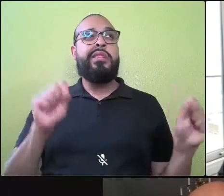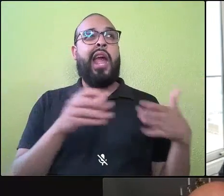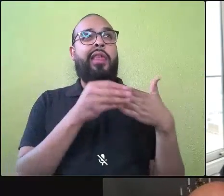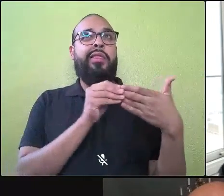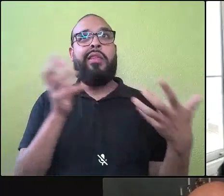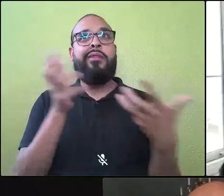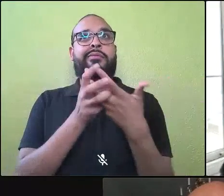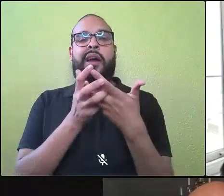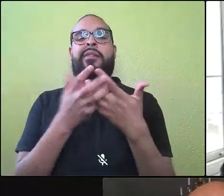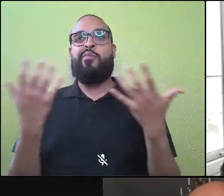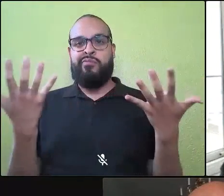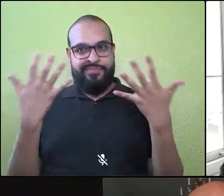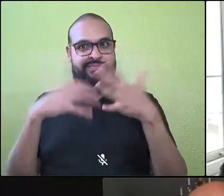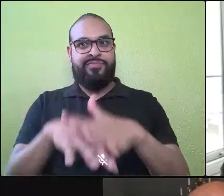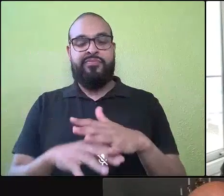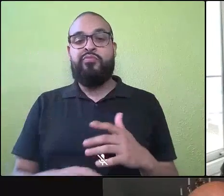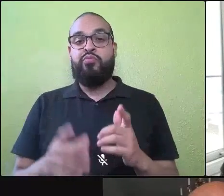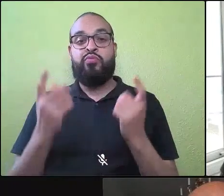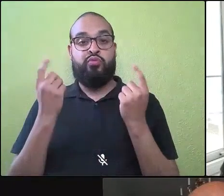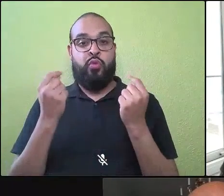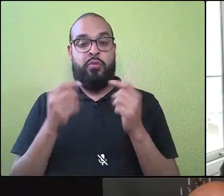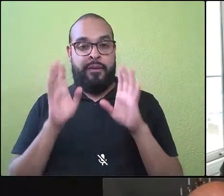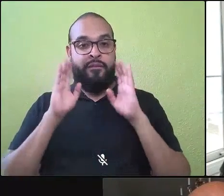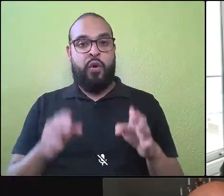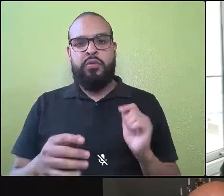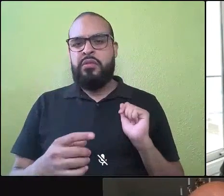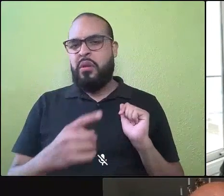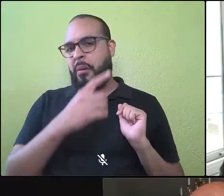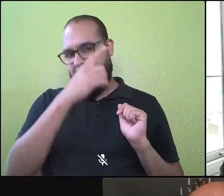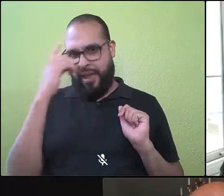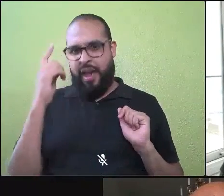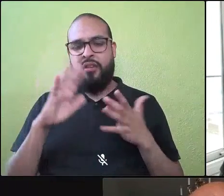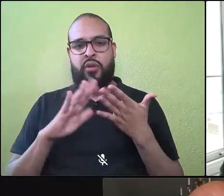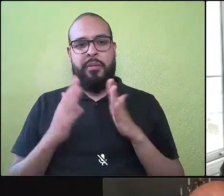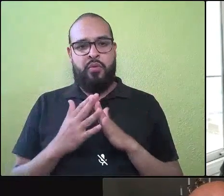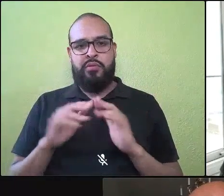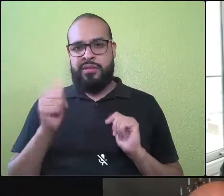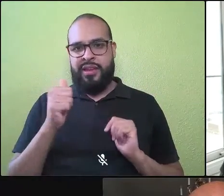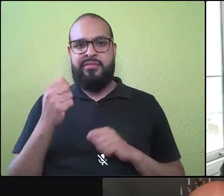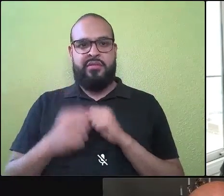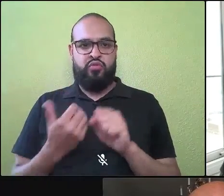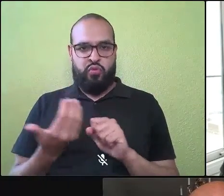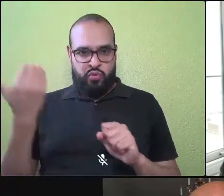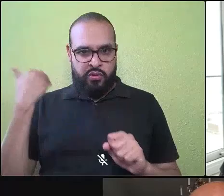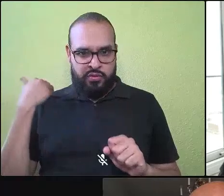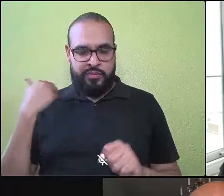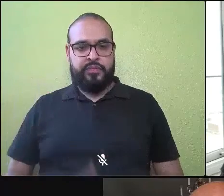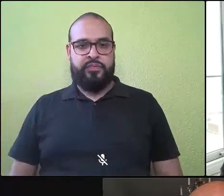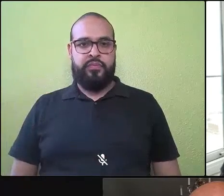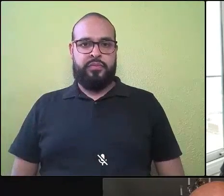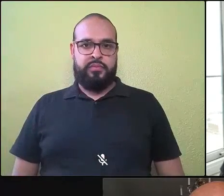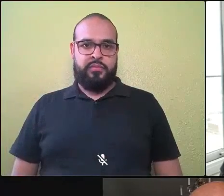by focusing on Black founders in particular about 10 or so years ago. And I, for the kind of theme of